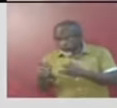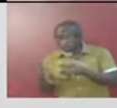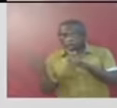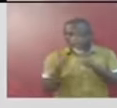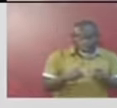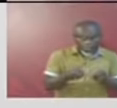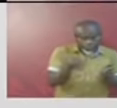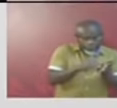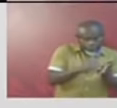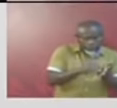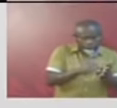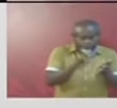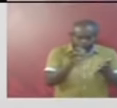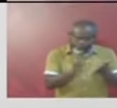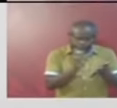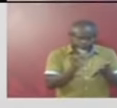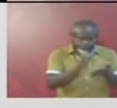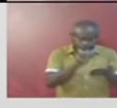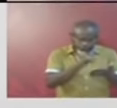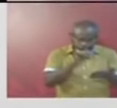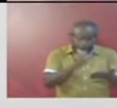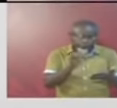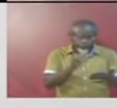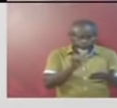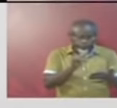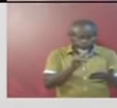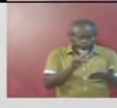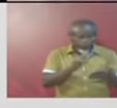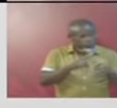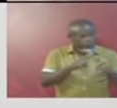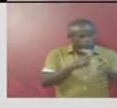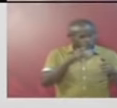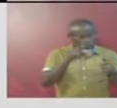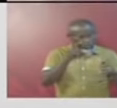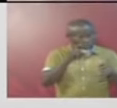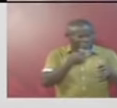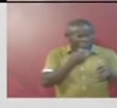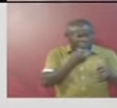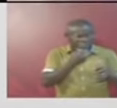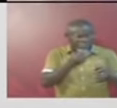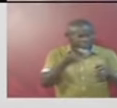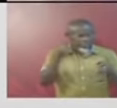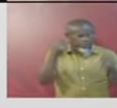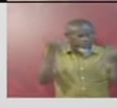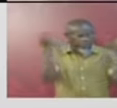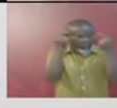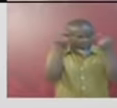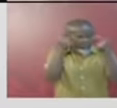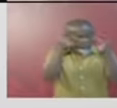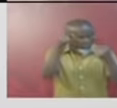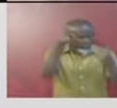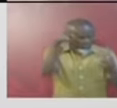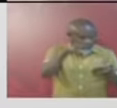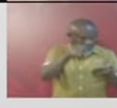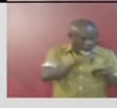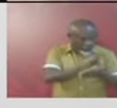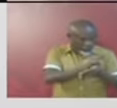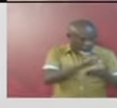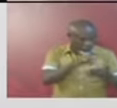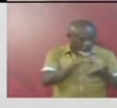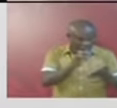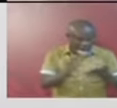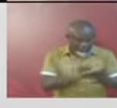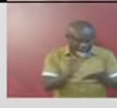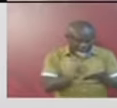to attribute the headaches to necessarily using that piece of equipment. We need you to be assessed by a physician to determine the